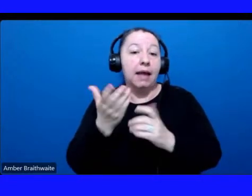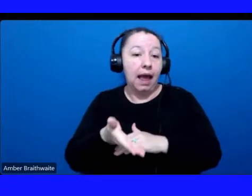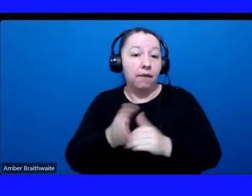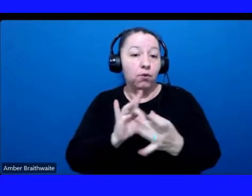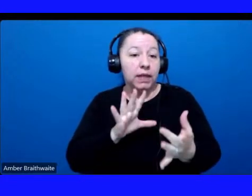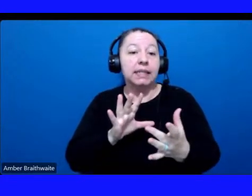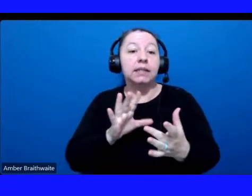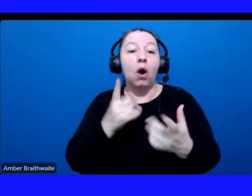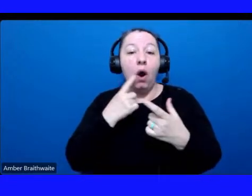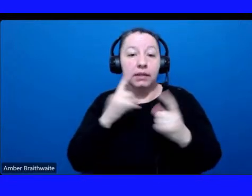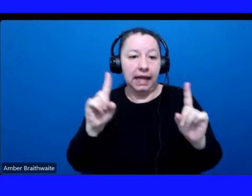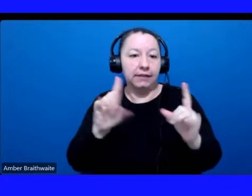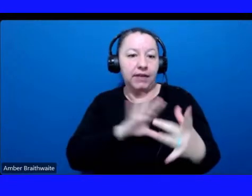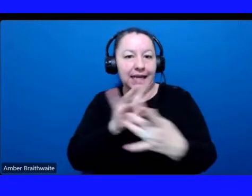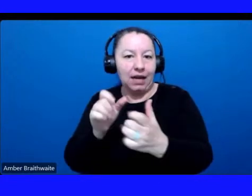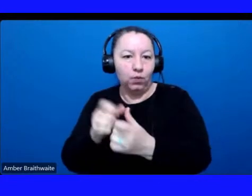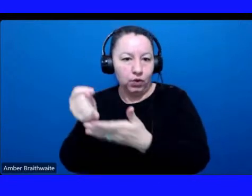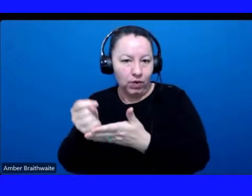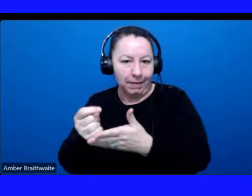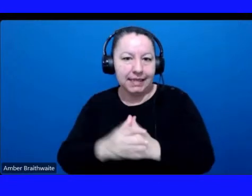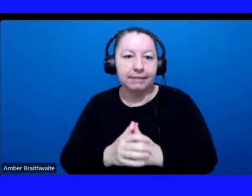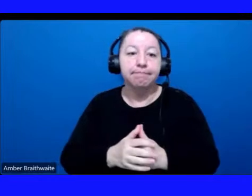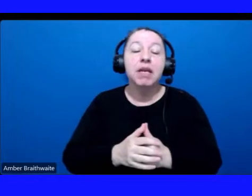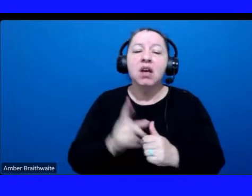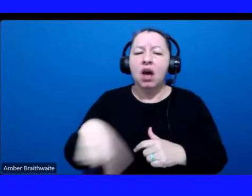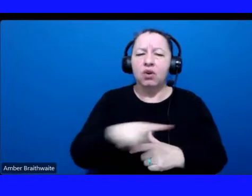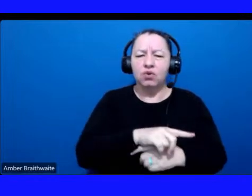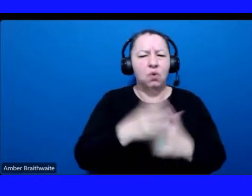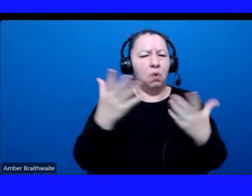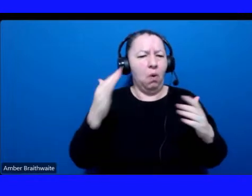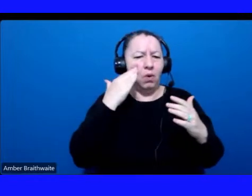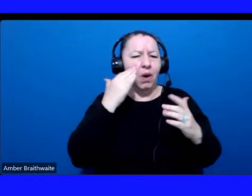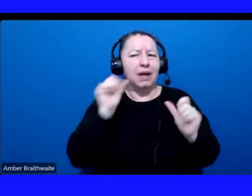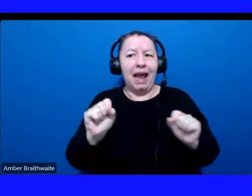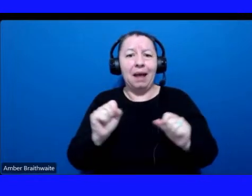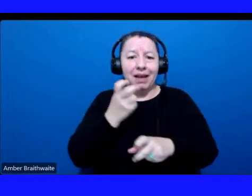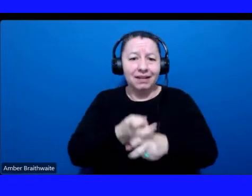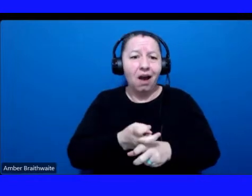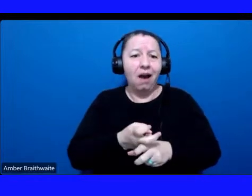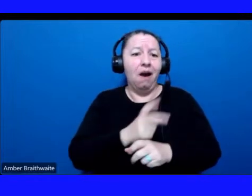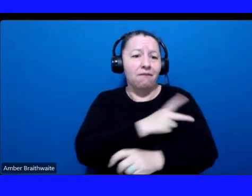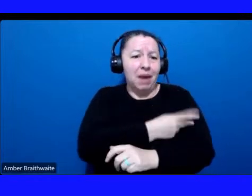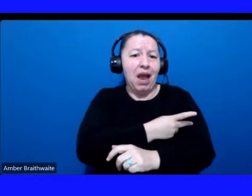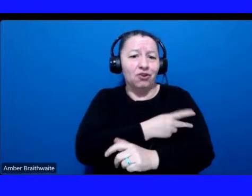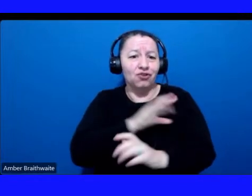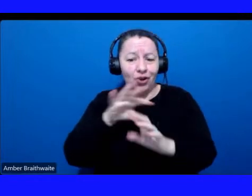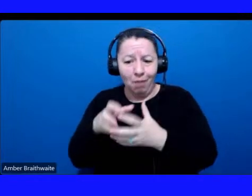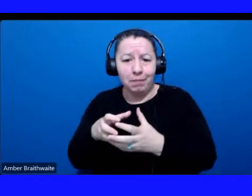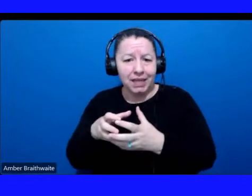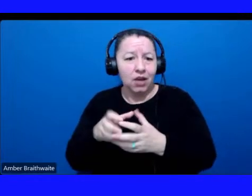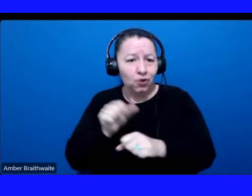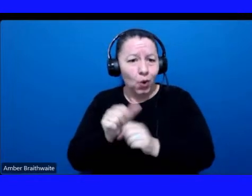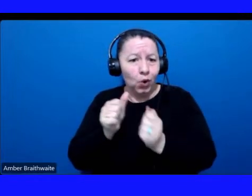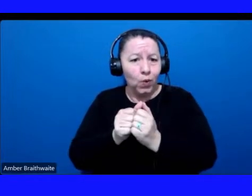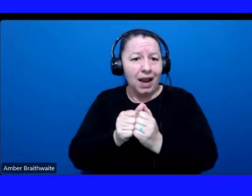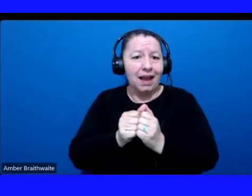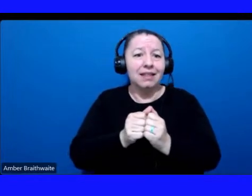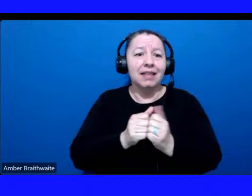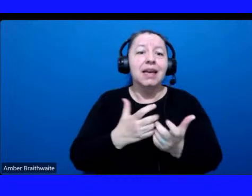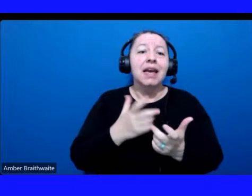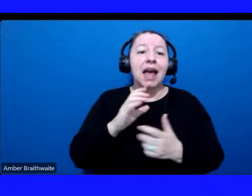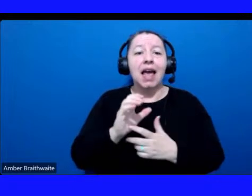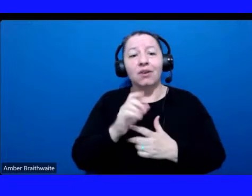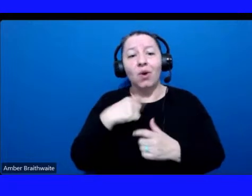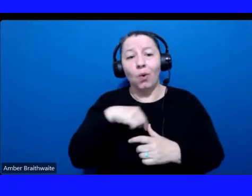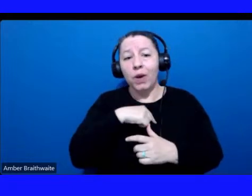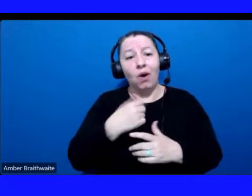capped at $5 million a year. Although we're expanding the patient population able to receive services and increasing the scope, which I'm going to discuss in a